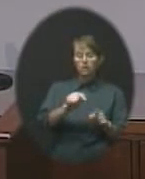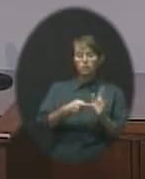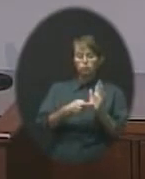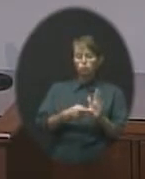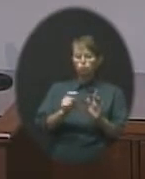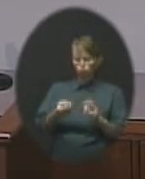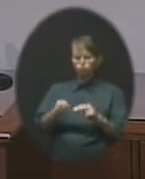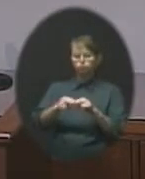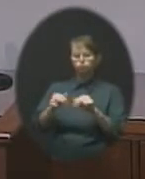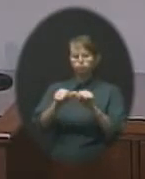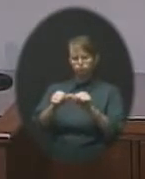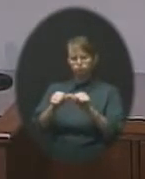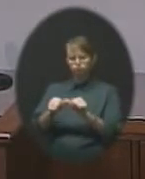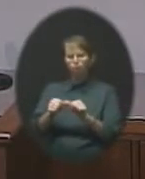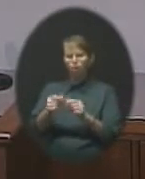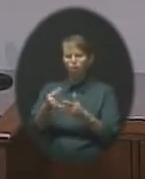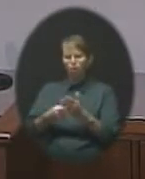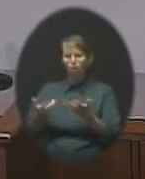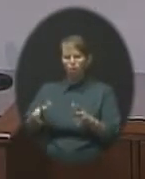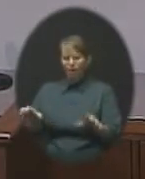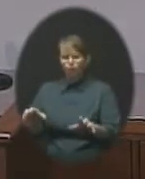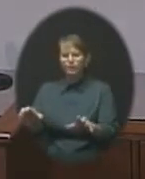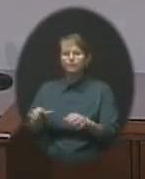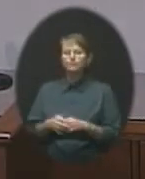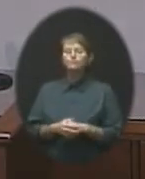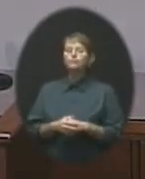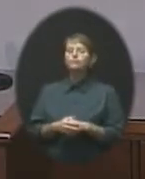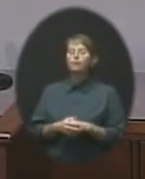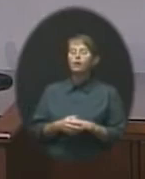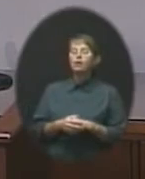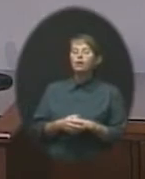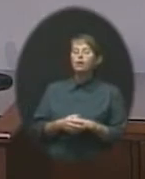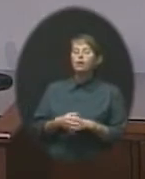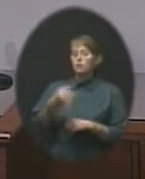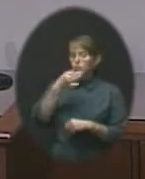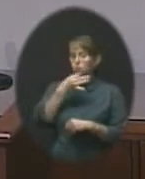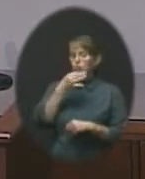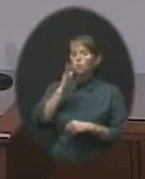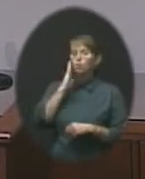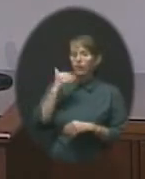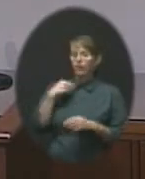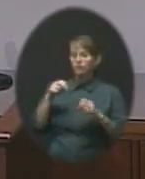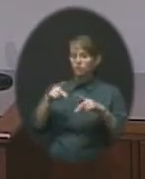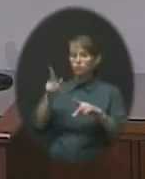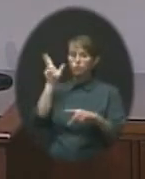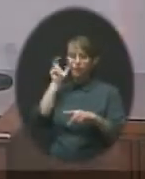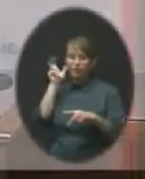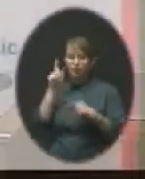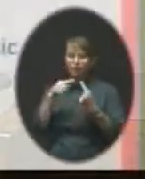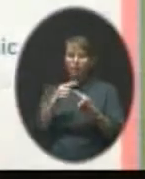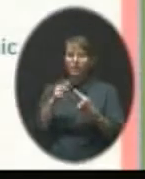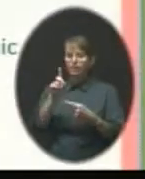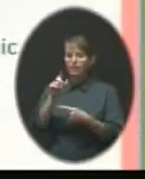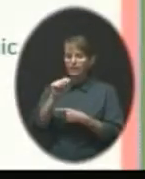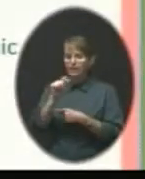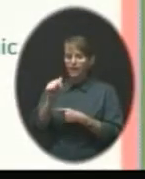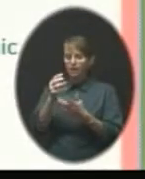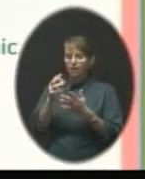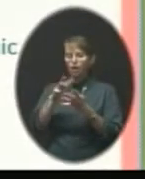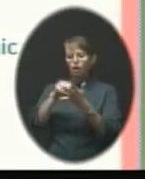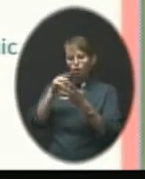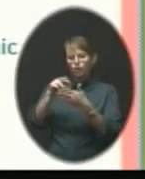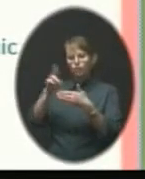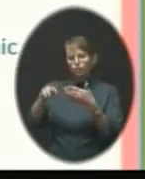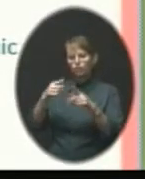place. We're very fortunate this evening. We're going to have an opportunity to hear about some of those data learning results of the Kansas Reading and the Kansas